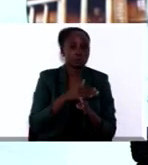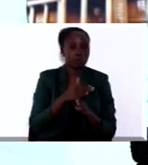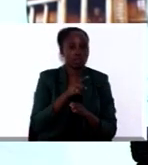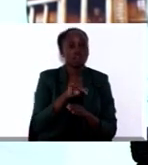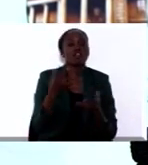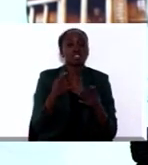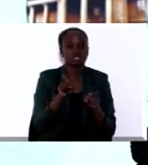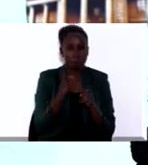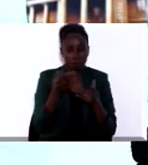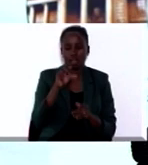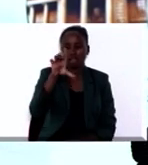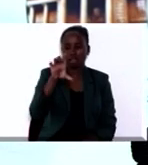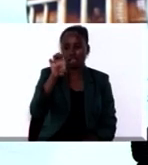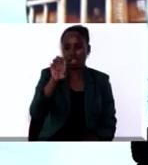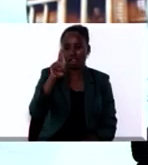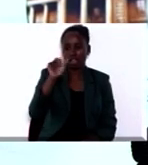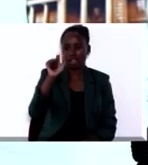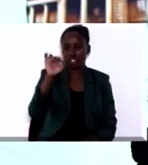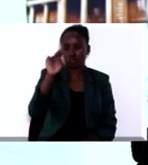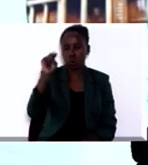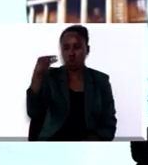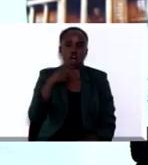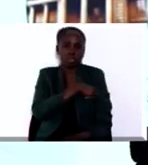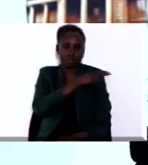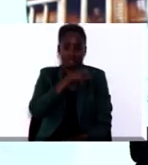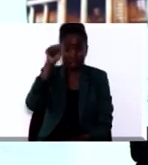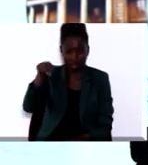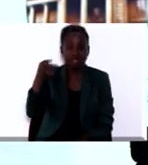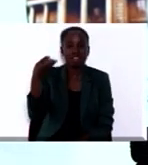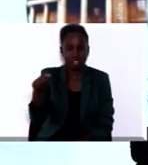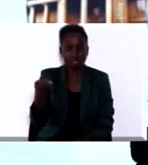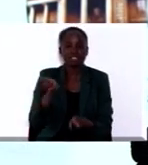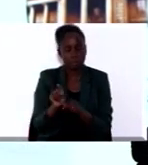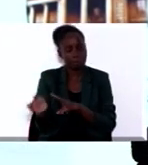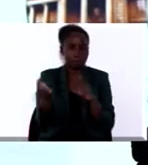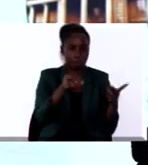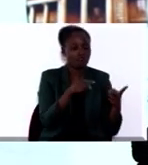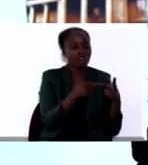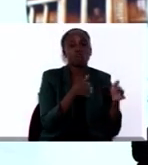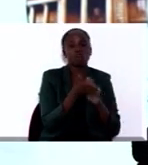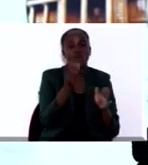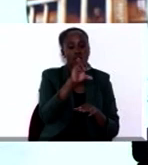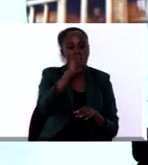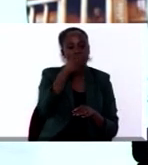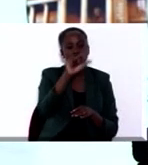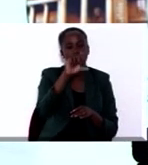in Leratong Hospital, is also helping us to transform Charlotte Makeke. In